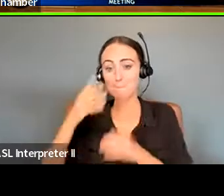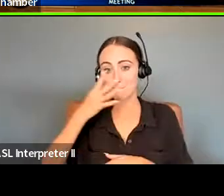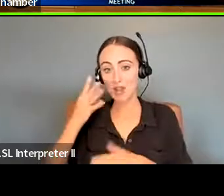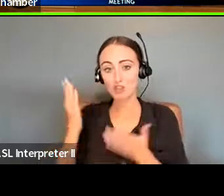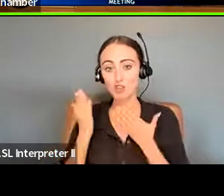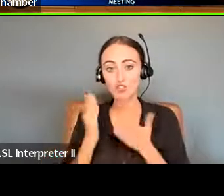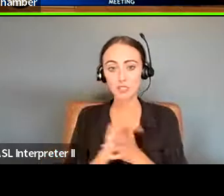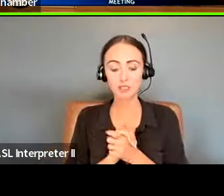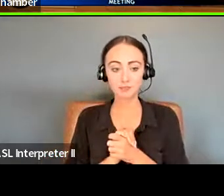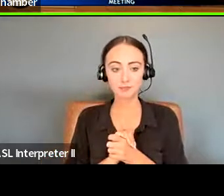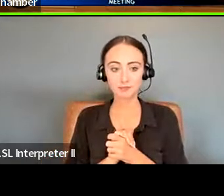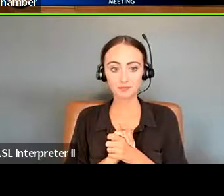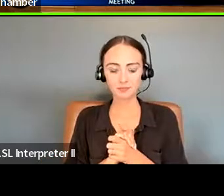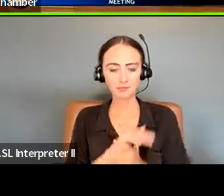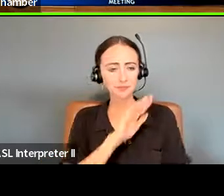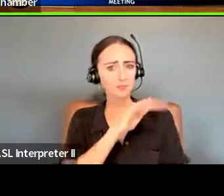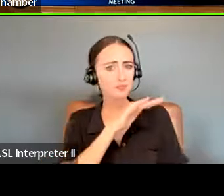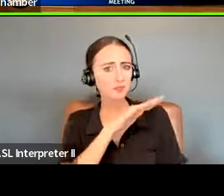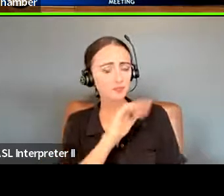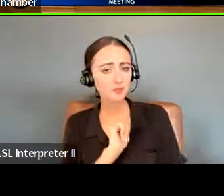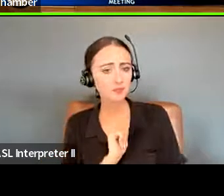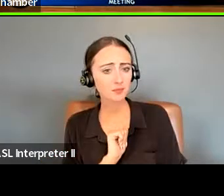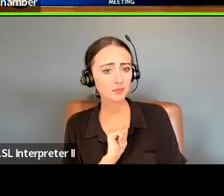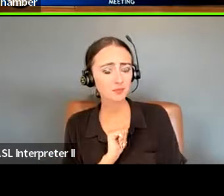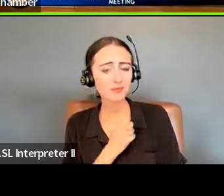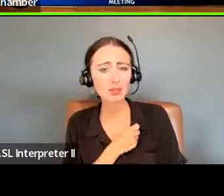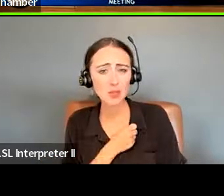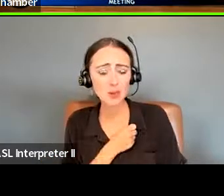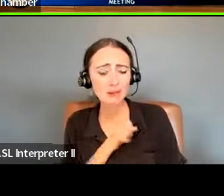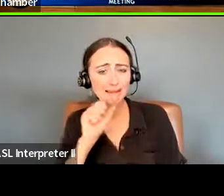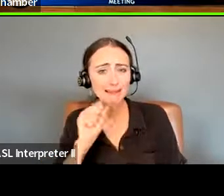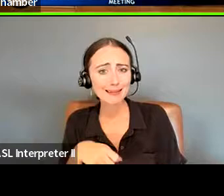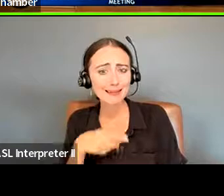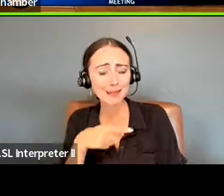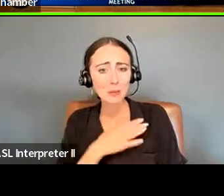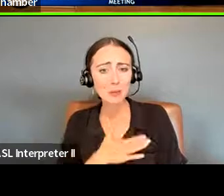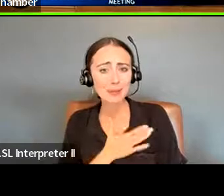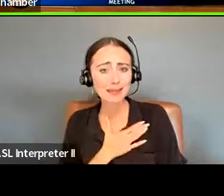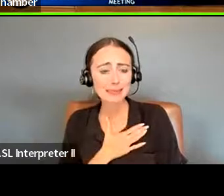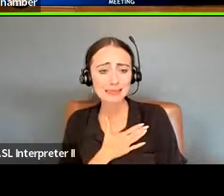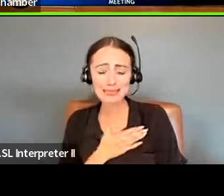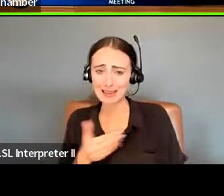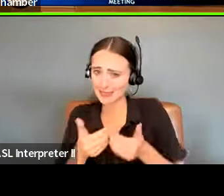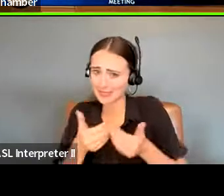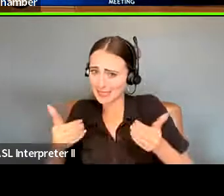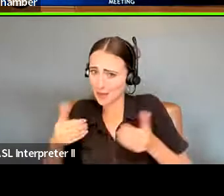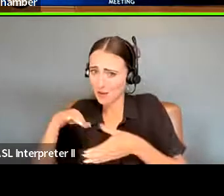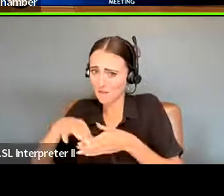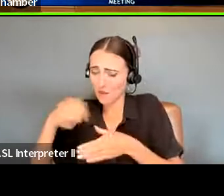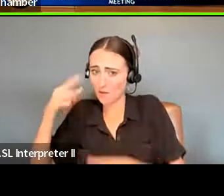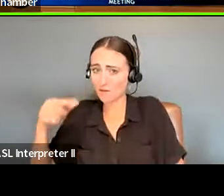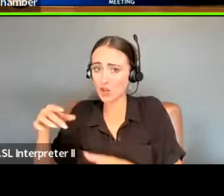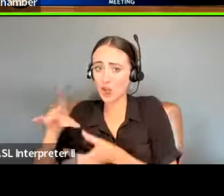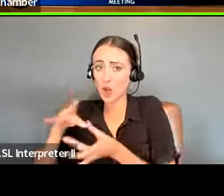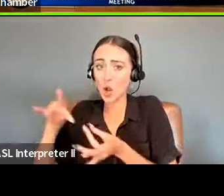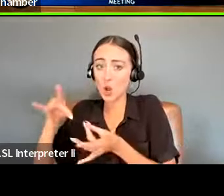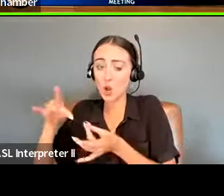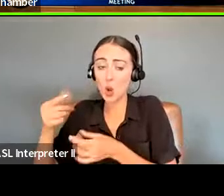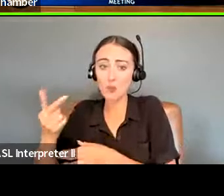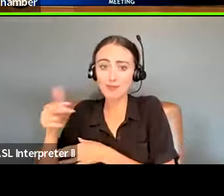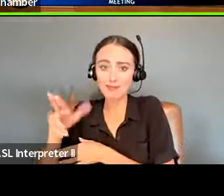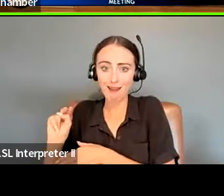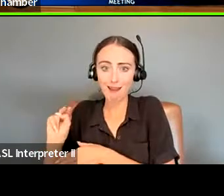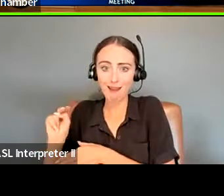services. Mr. Chairman, Yes. I'm sorry, can you please have a separate vote for the ghost gun bill?